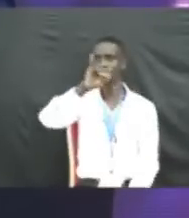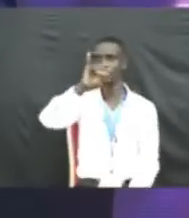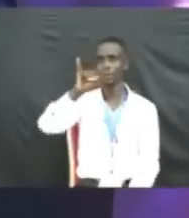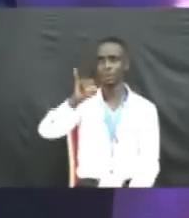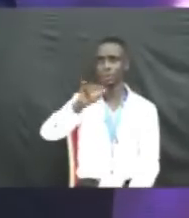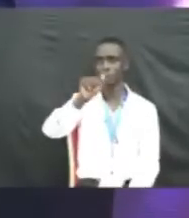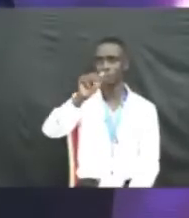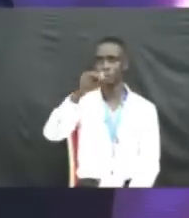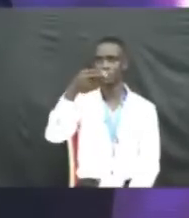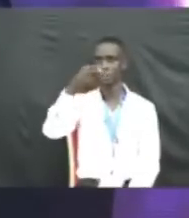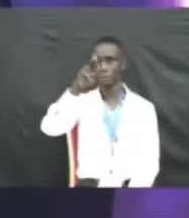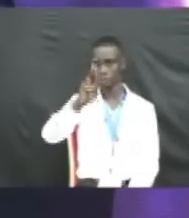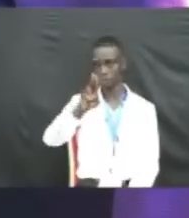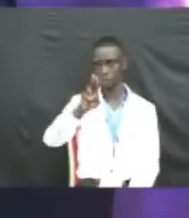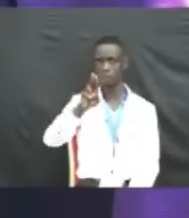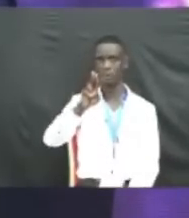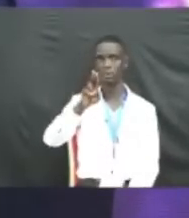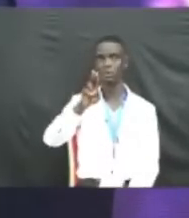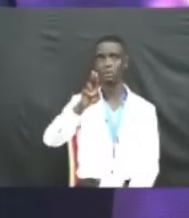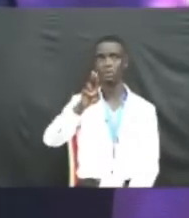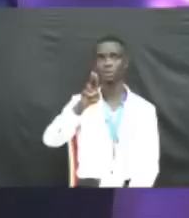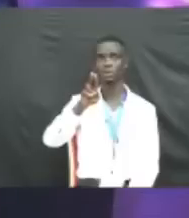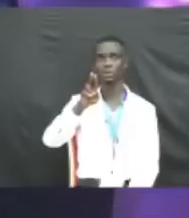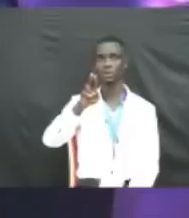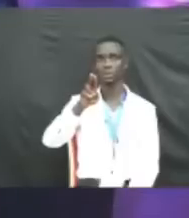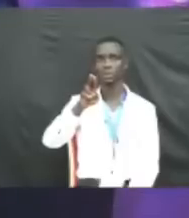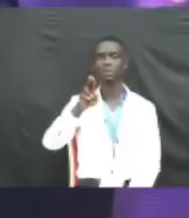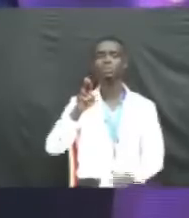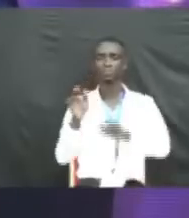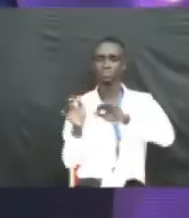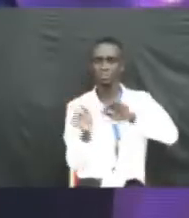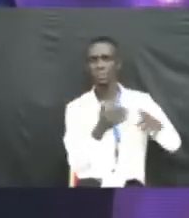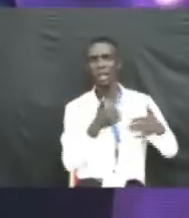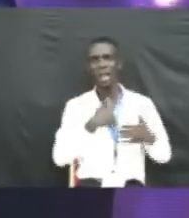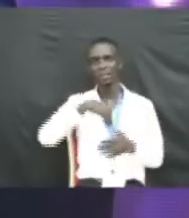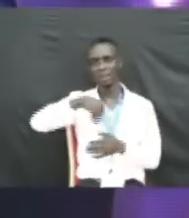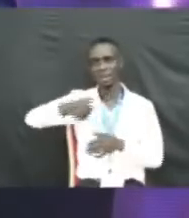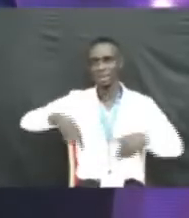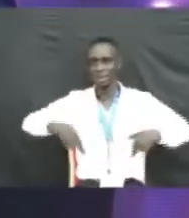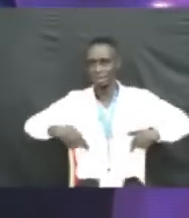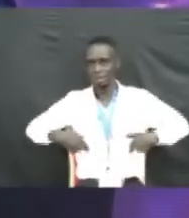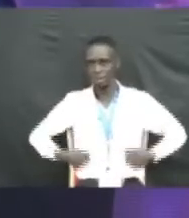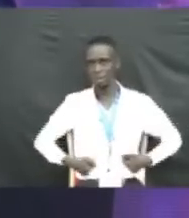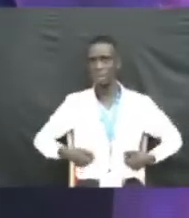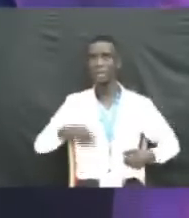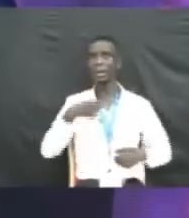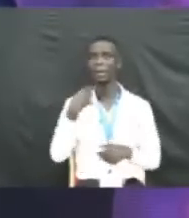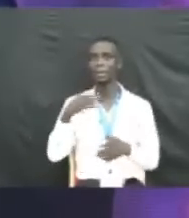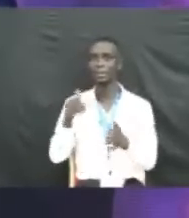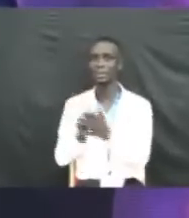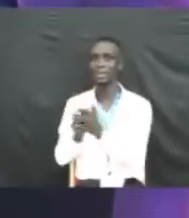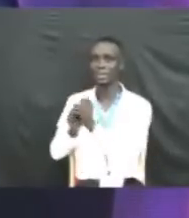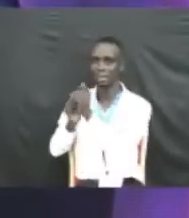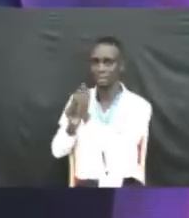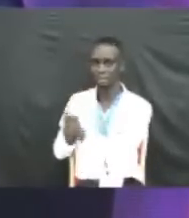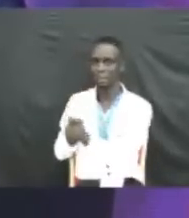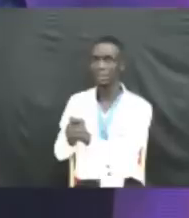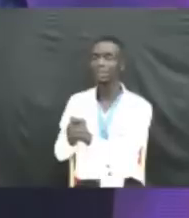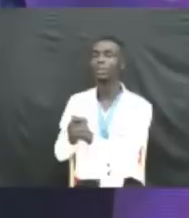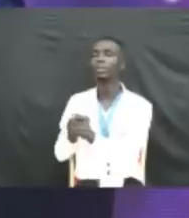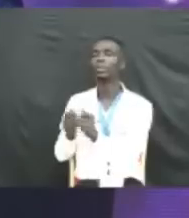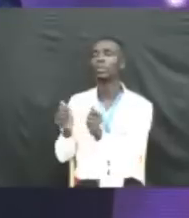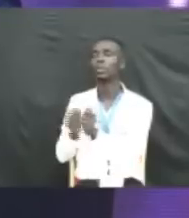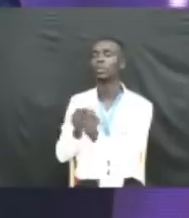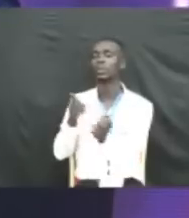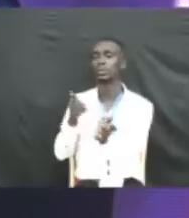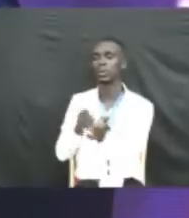doctor of ministry in chapency. The following retired ministers were also awarded an honorable doctor of divinity